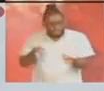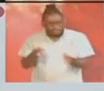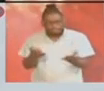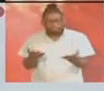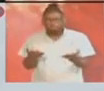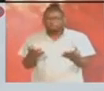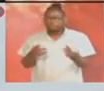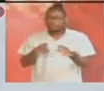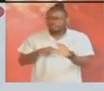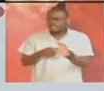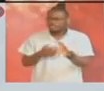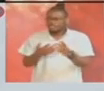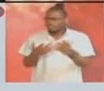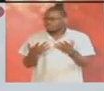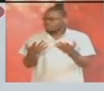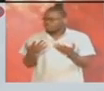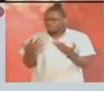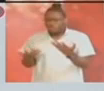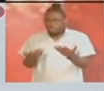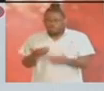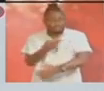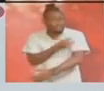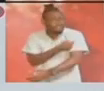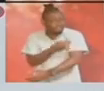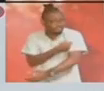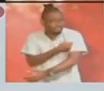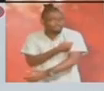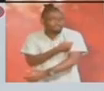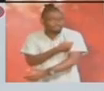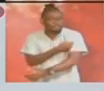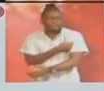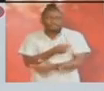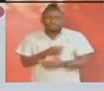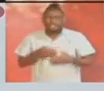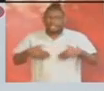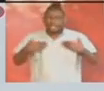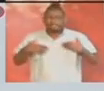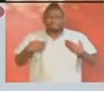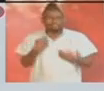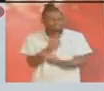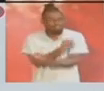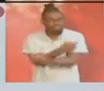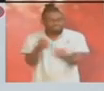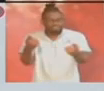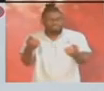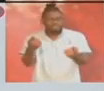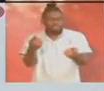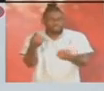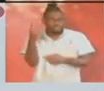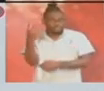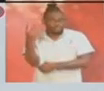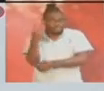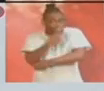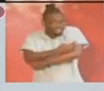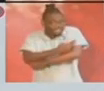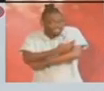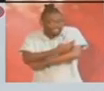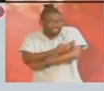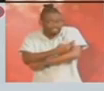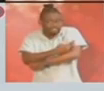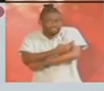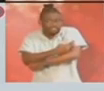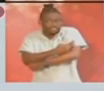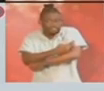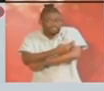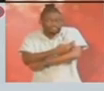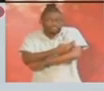vaccine rollout program. I am pleased to announce that over the past 2 days, we have been topping over